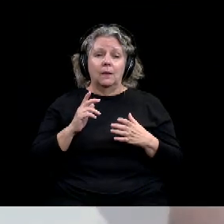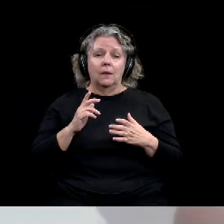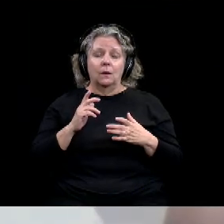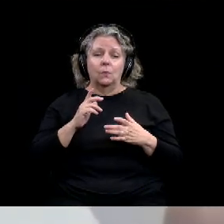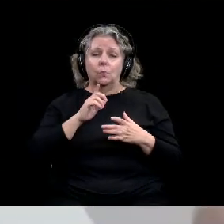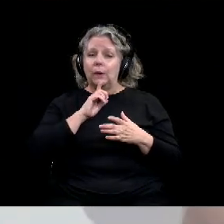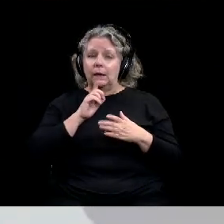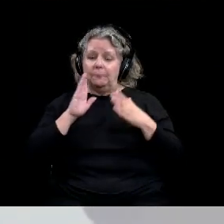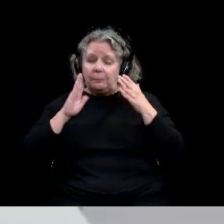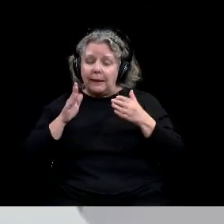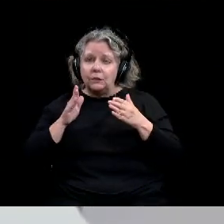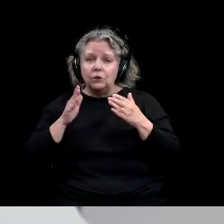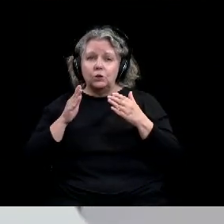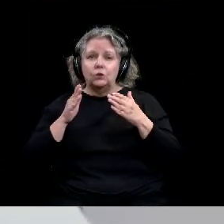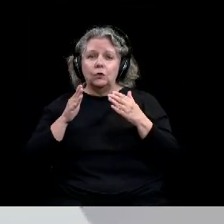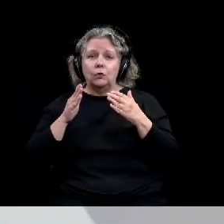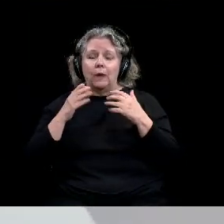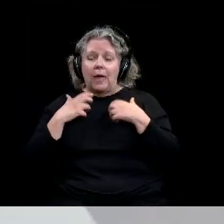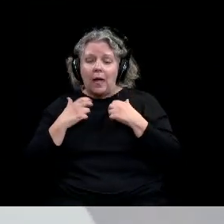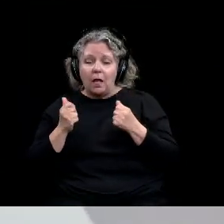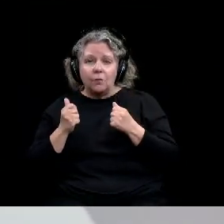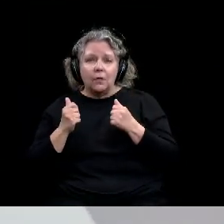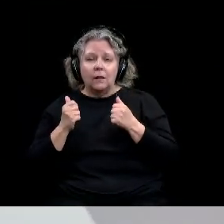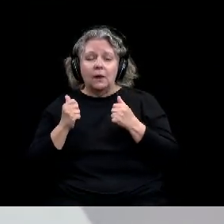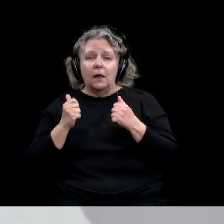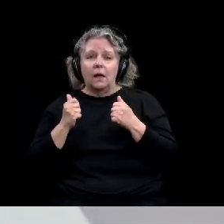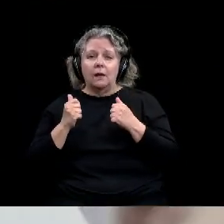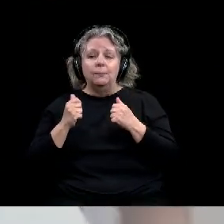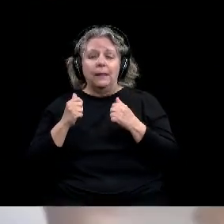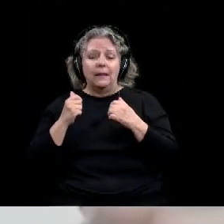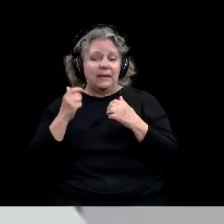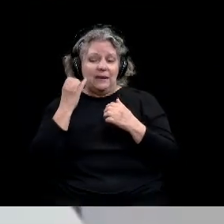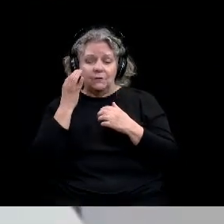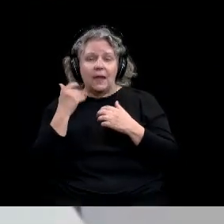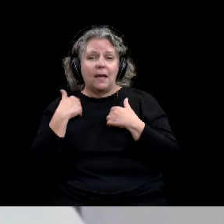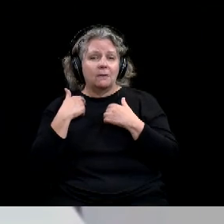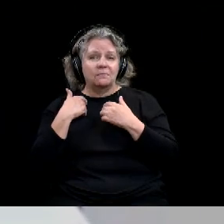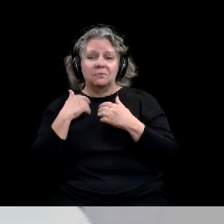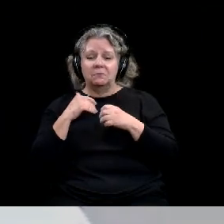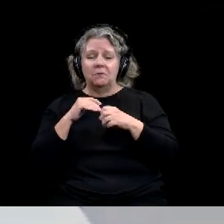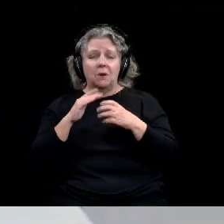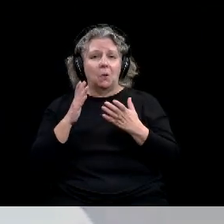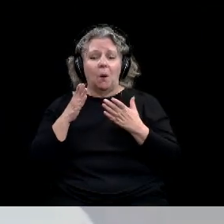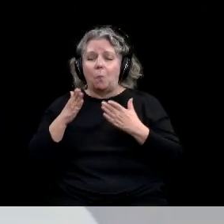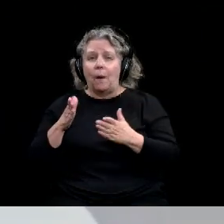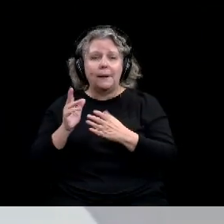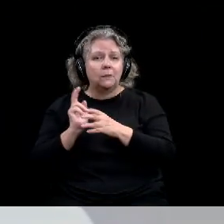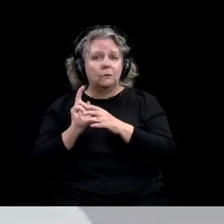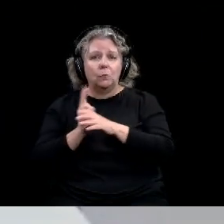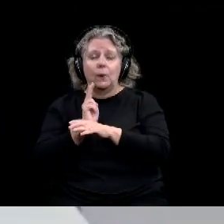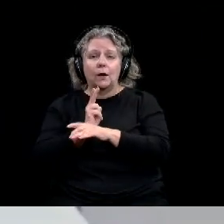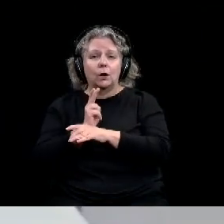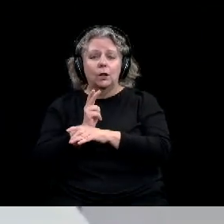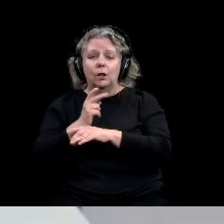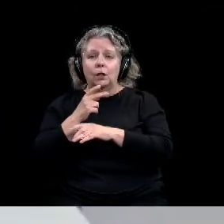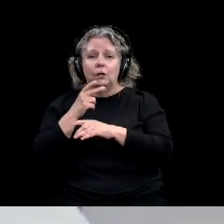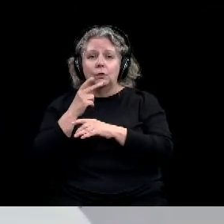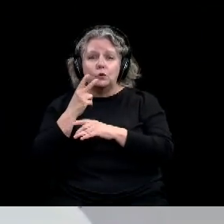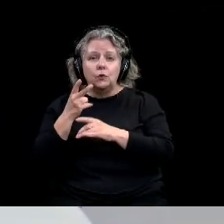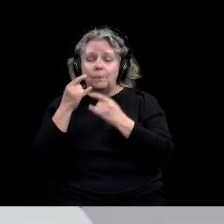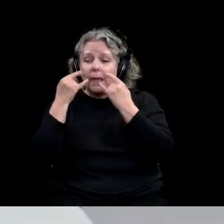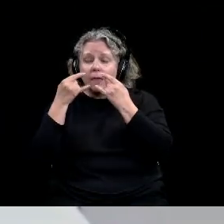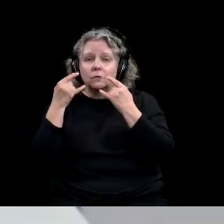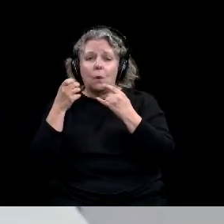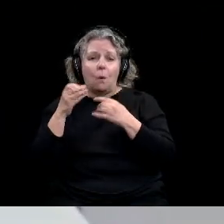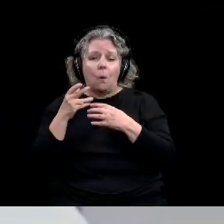create a mask that has 3 layers, when they go to HEB or to